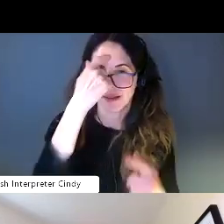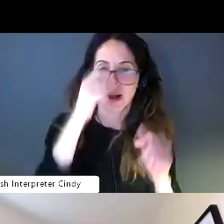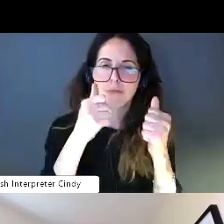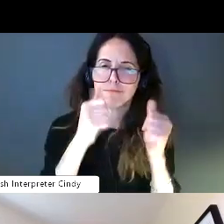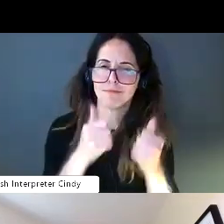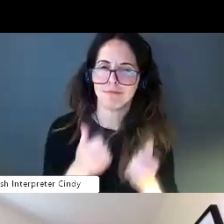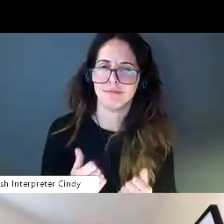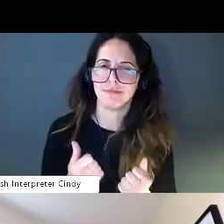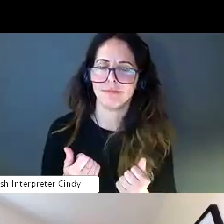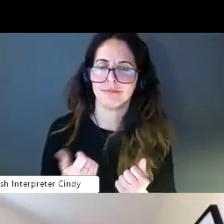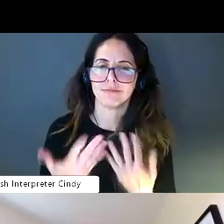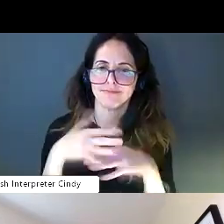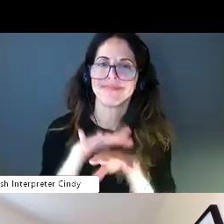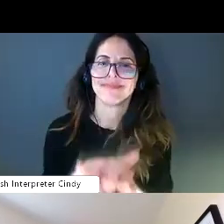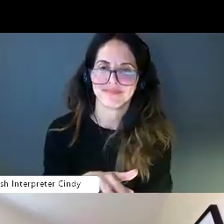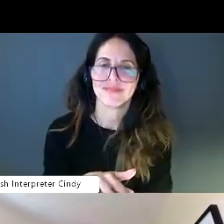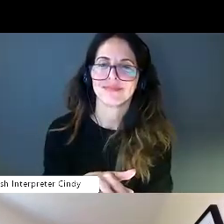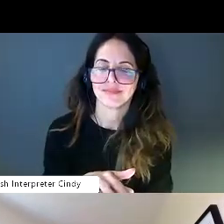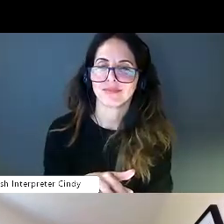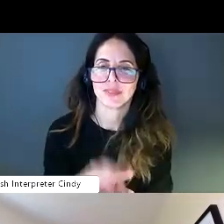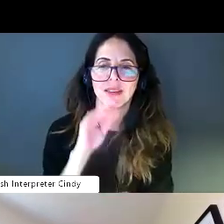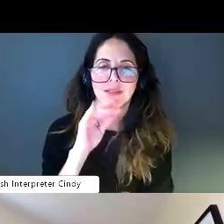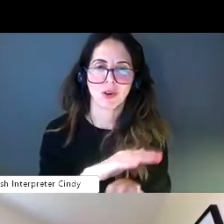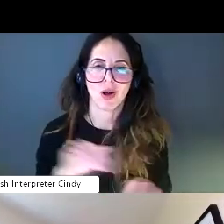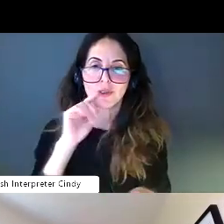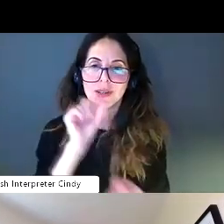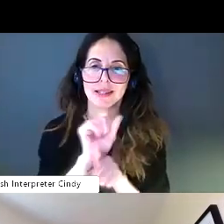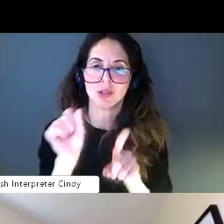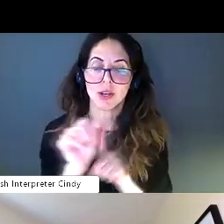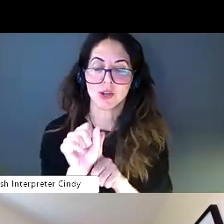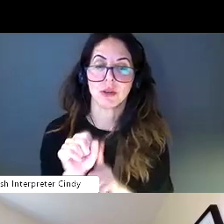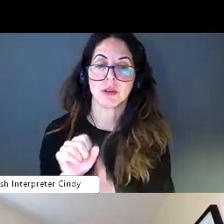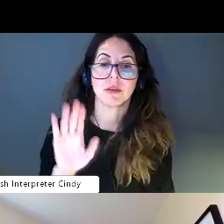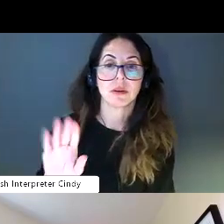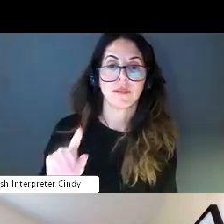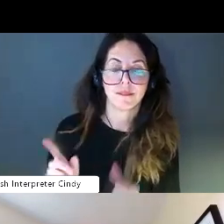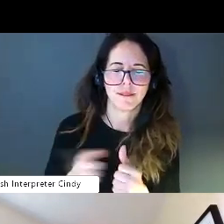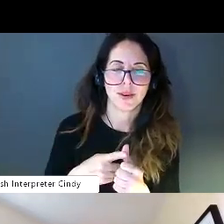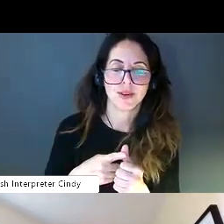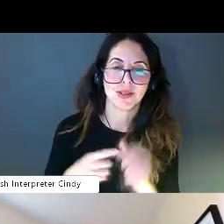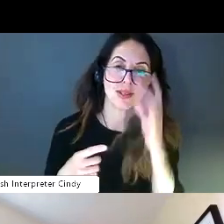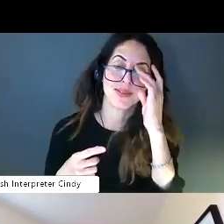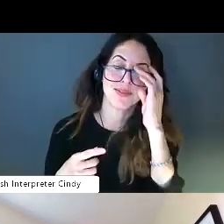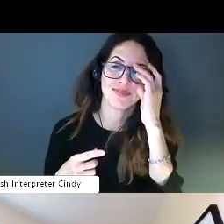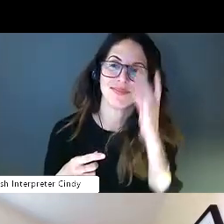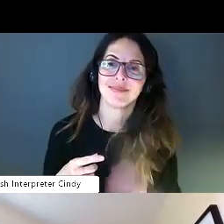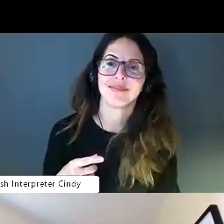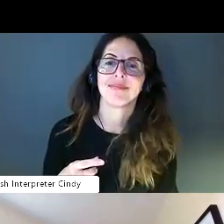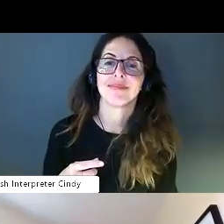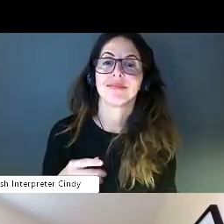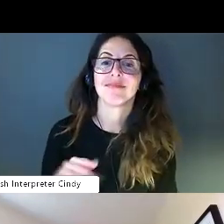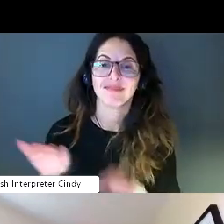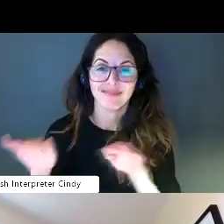the situation that they get called for. So before I turn it over to Amanda, I do want to just give people